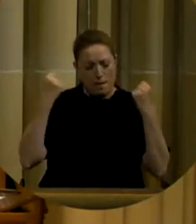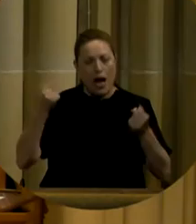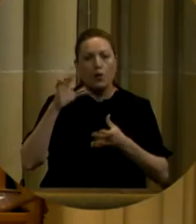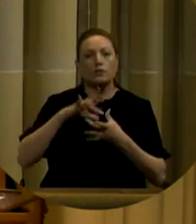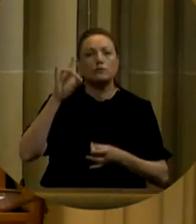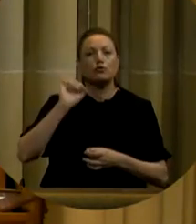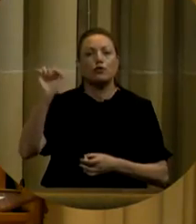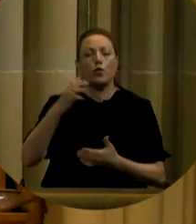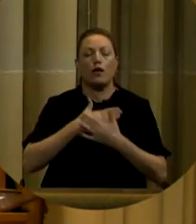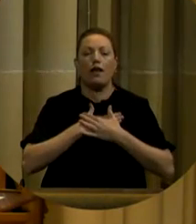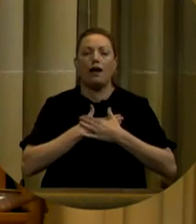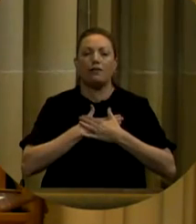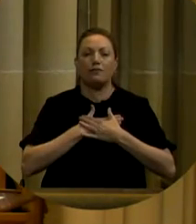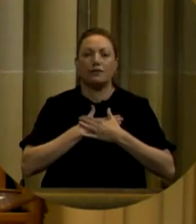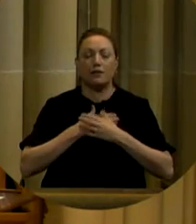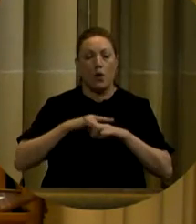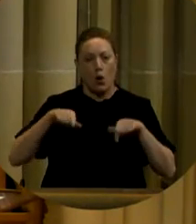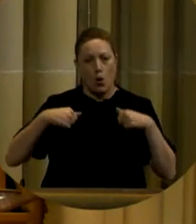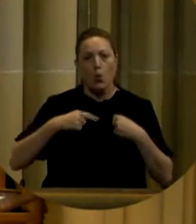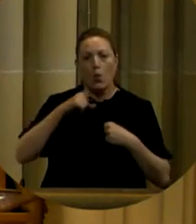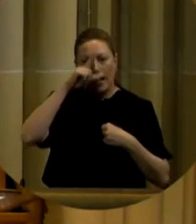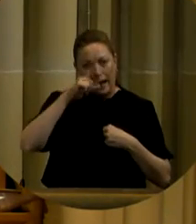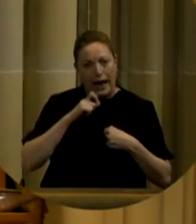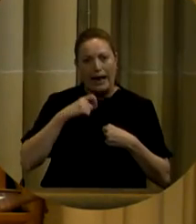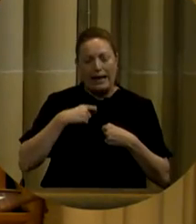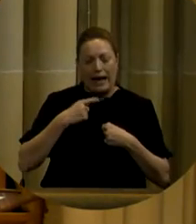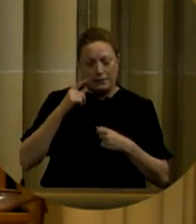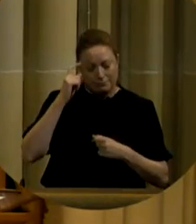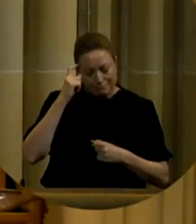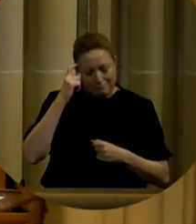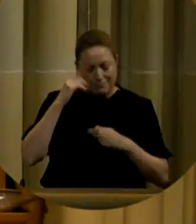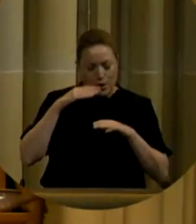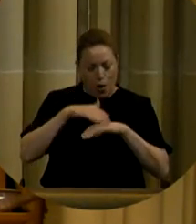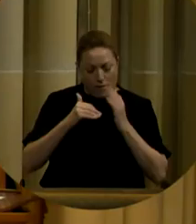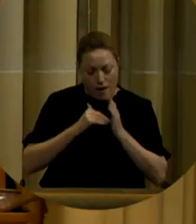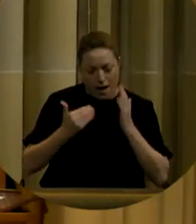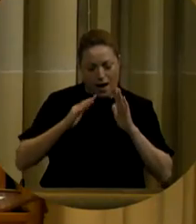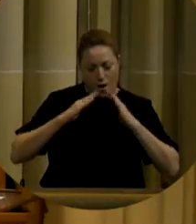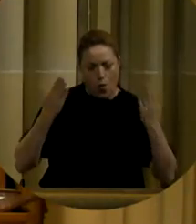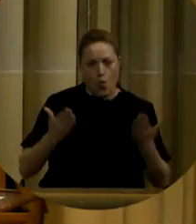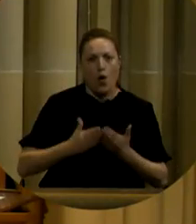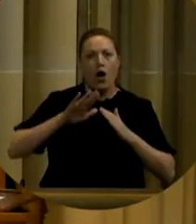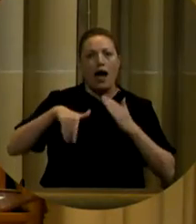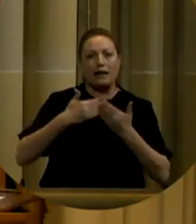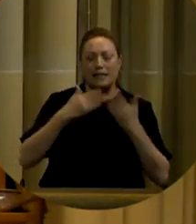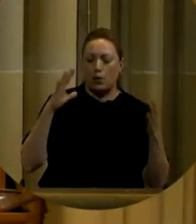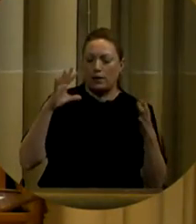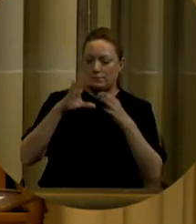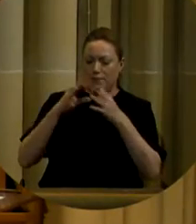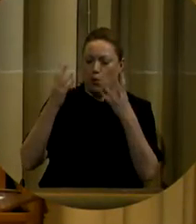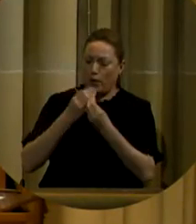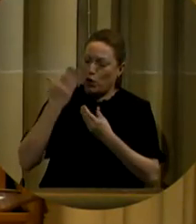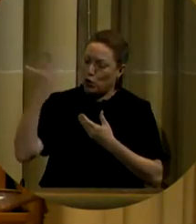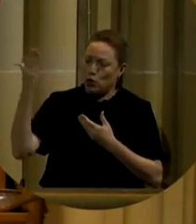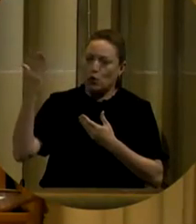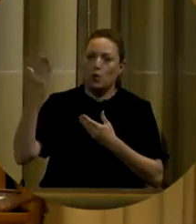love, we may be counted now and until the day of eternity among the members of your Son, in whose body and